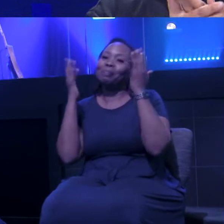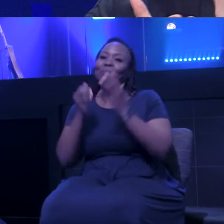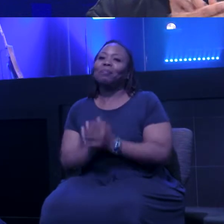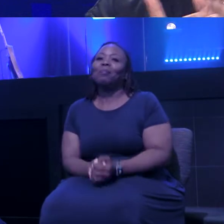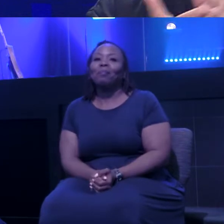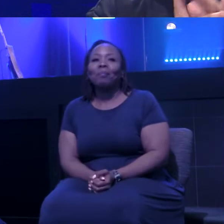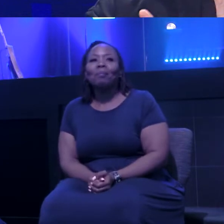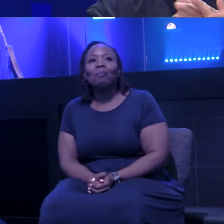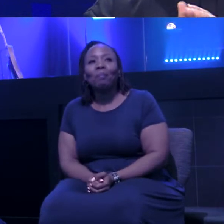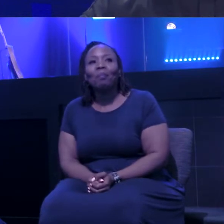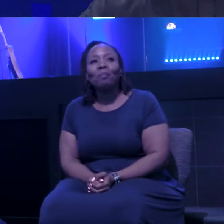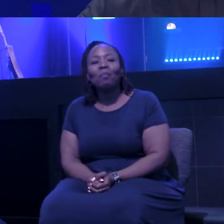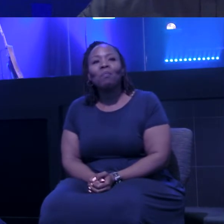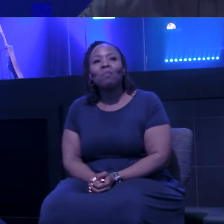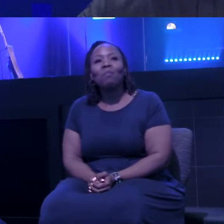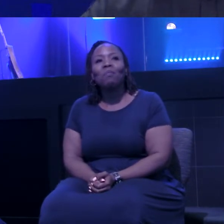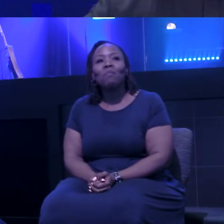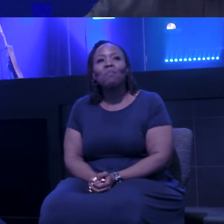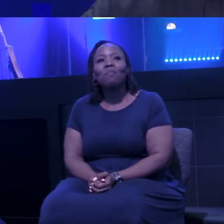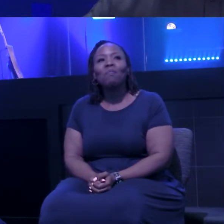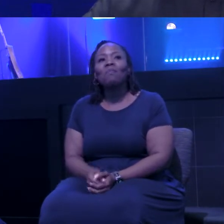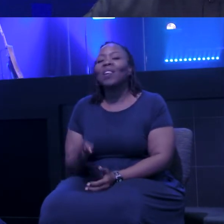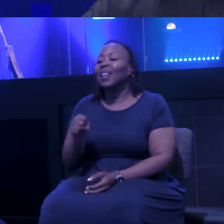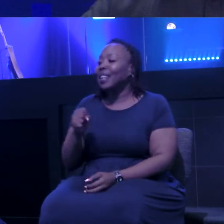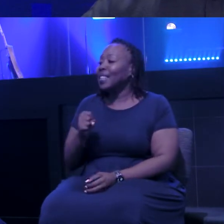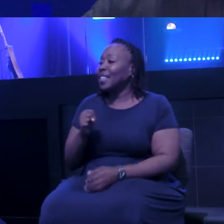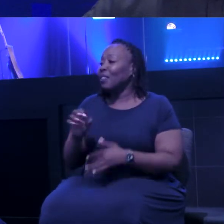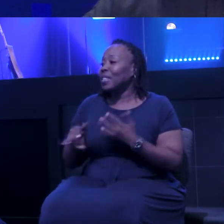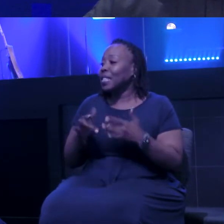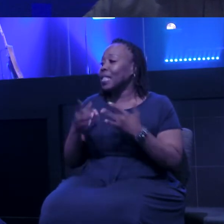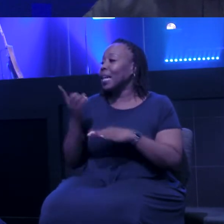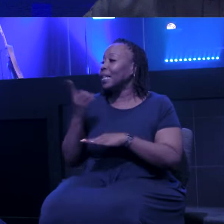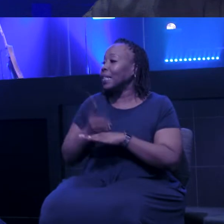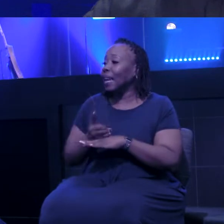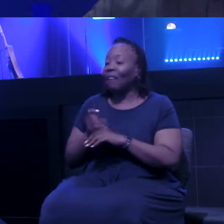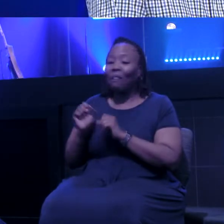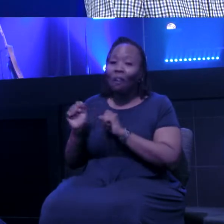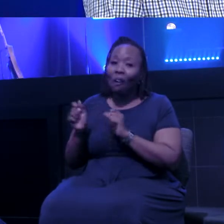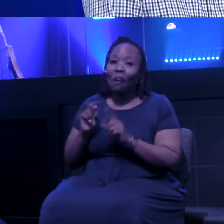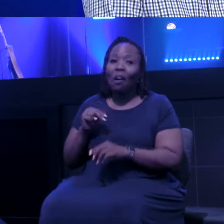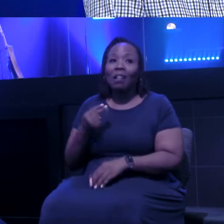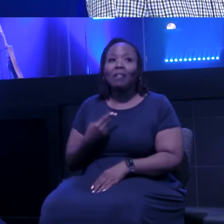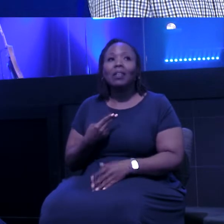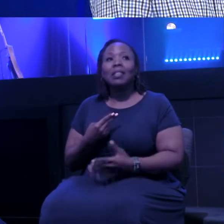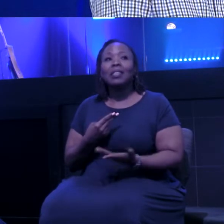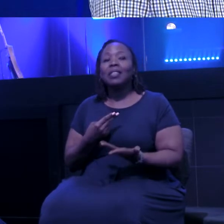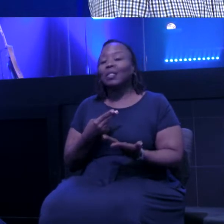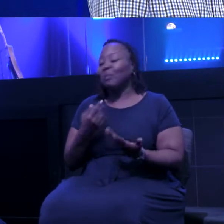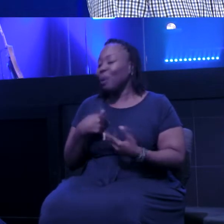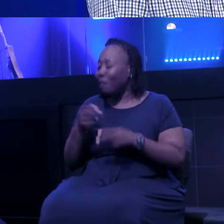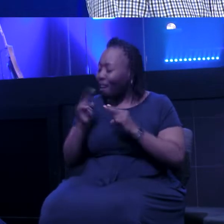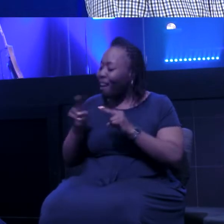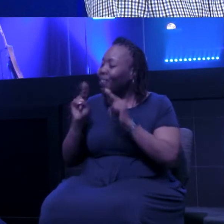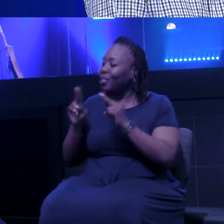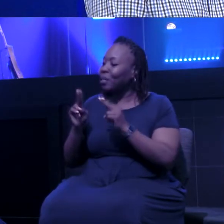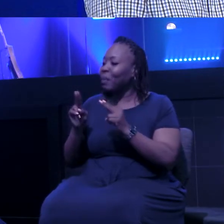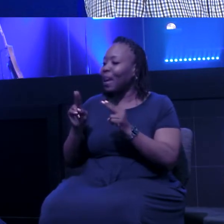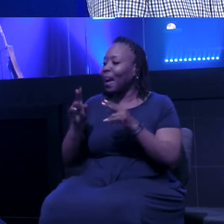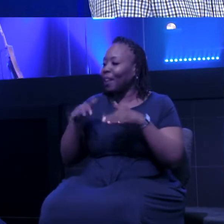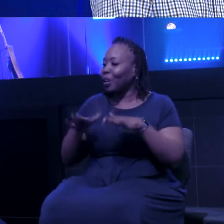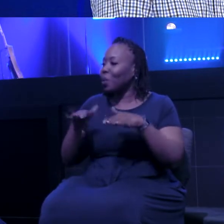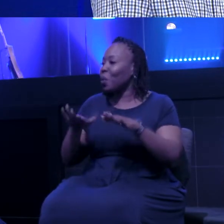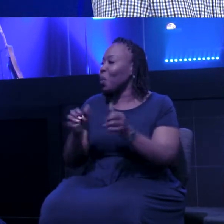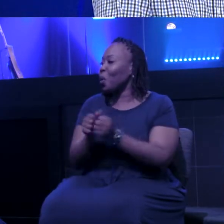Yeah, that's a pretty exciting, pretty happy day for all of us. Tim and I were honored to be able to be out there in the water with you